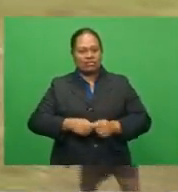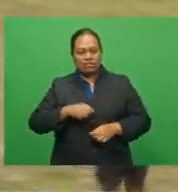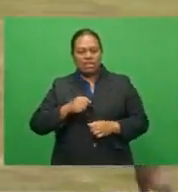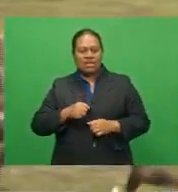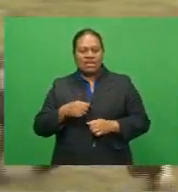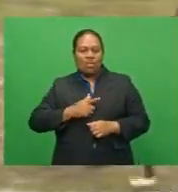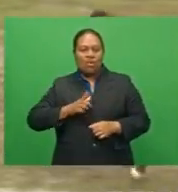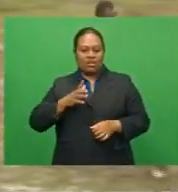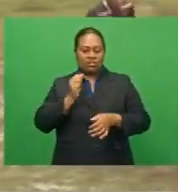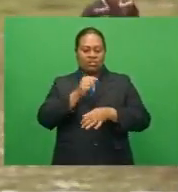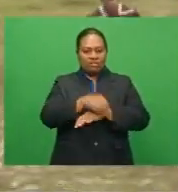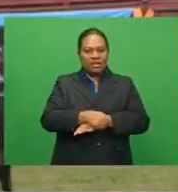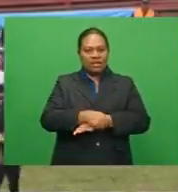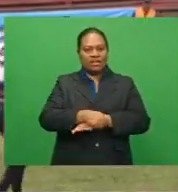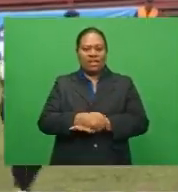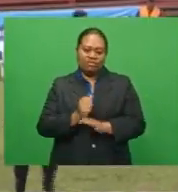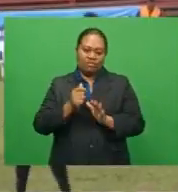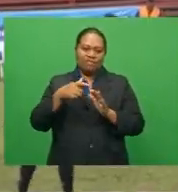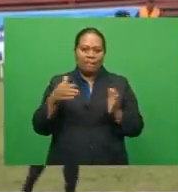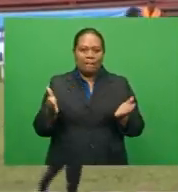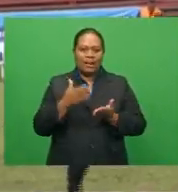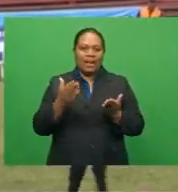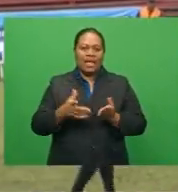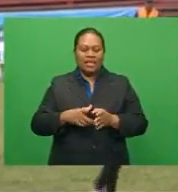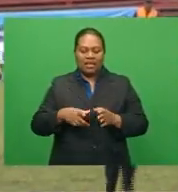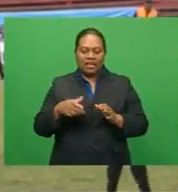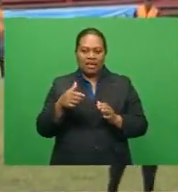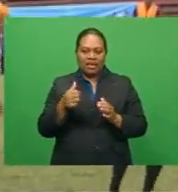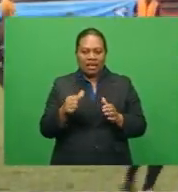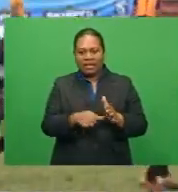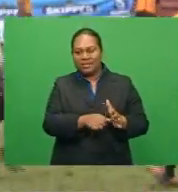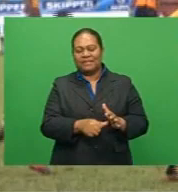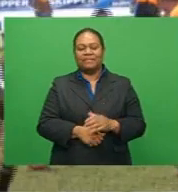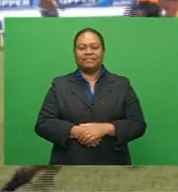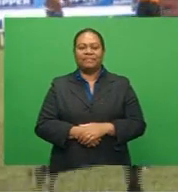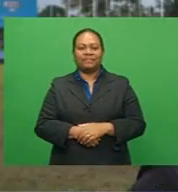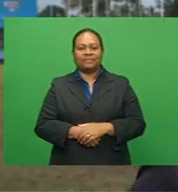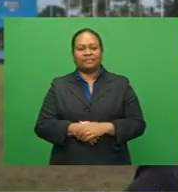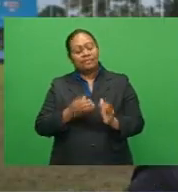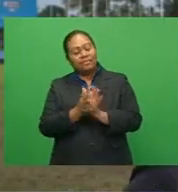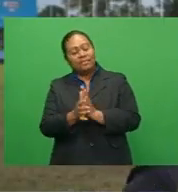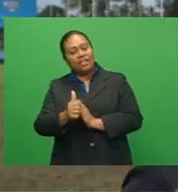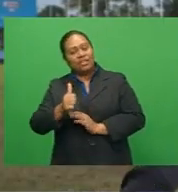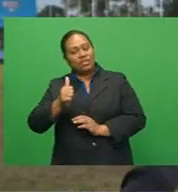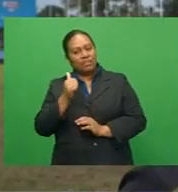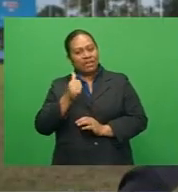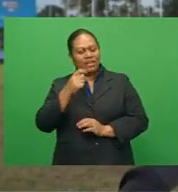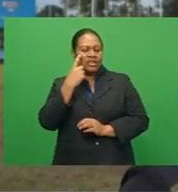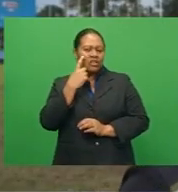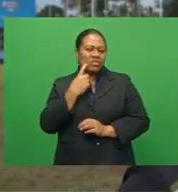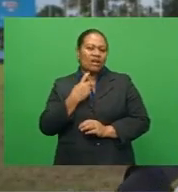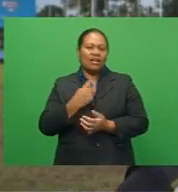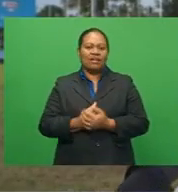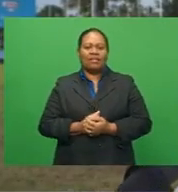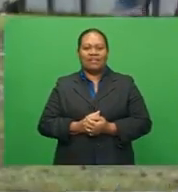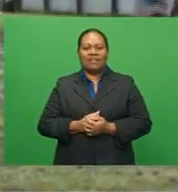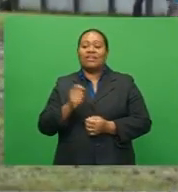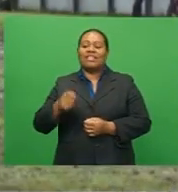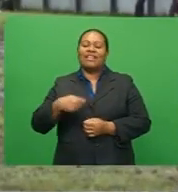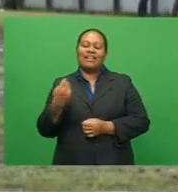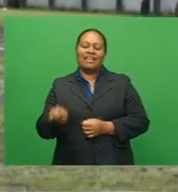the former champions on Saturday. Yeah, we're just going to go back and regroup and try to come back better in the next